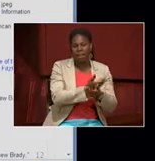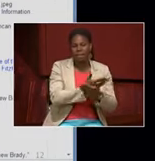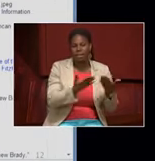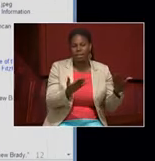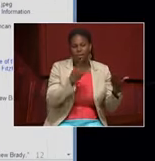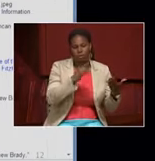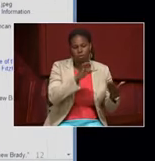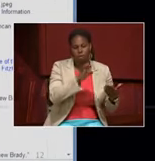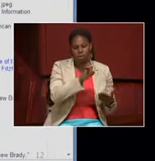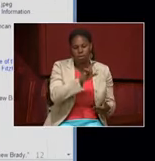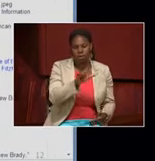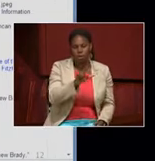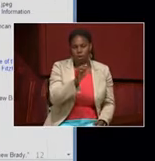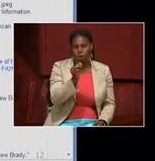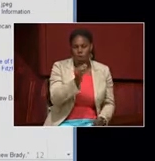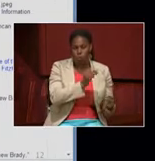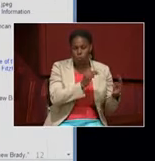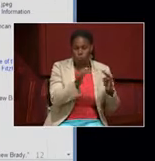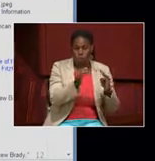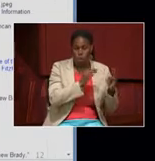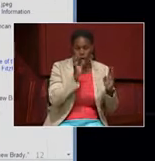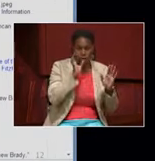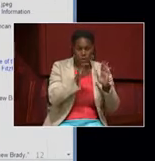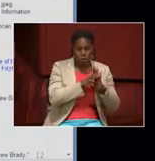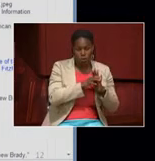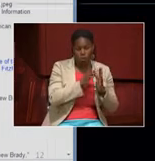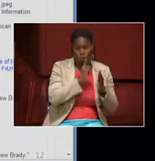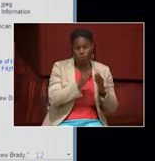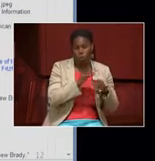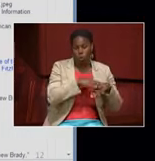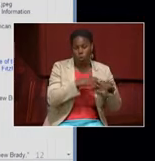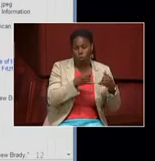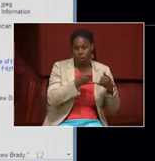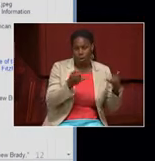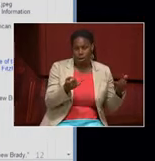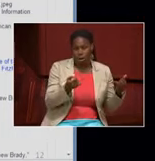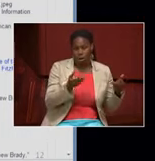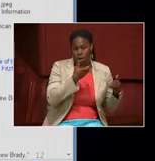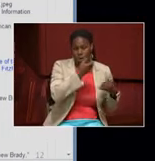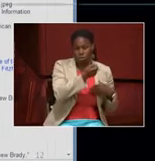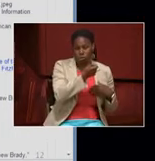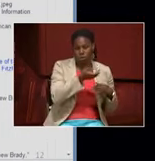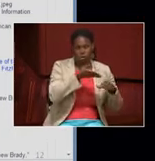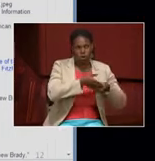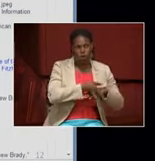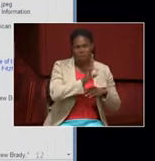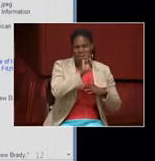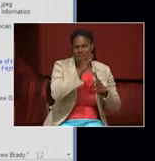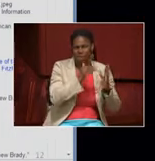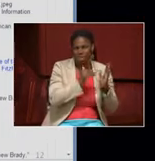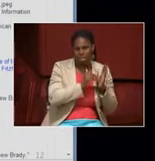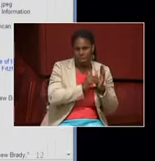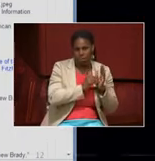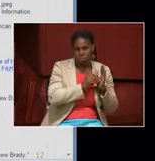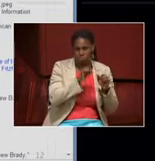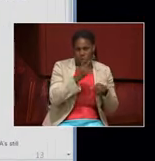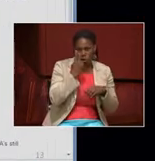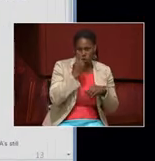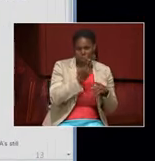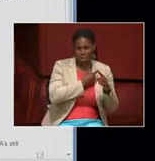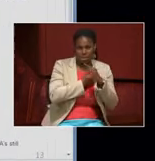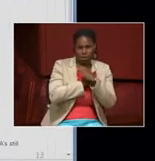War photographs that have to do with online holdings. There are over 7,000, as we can see here. If